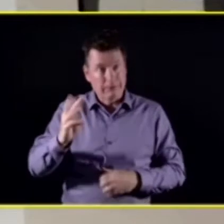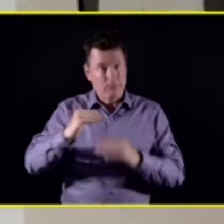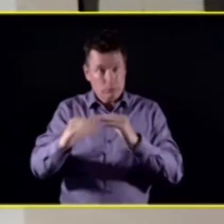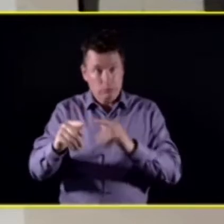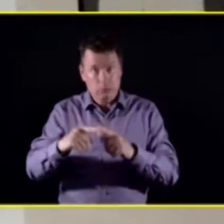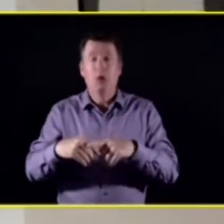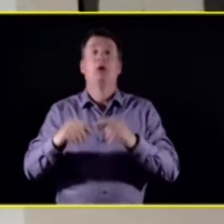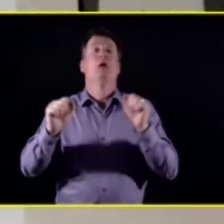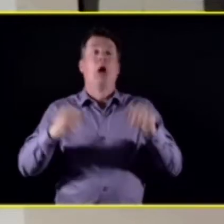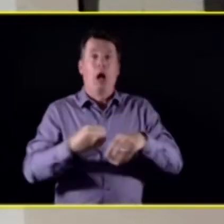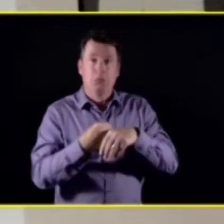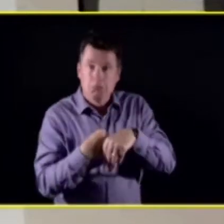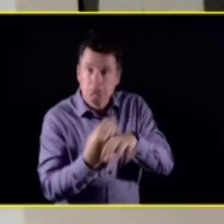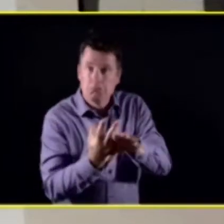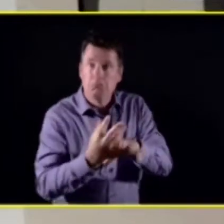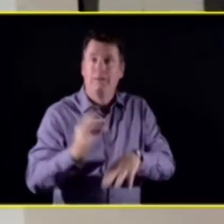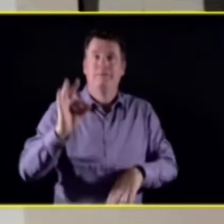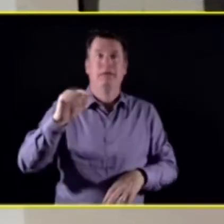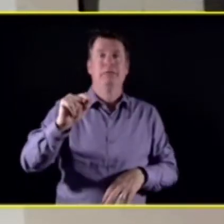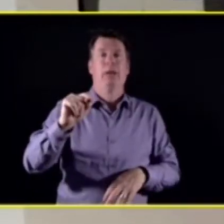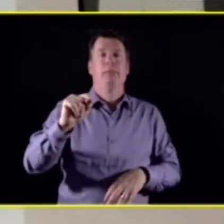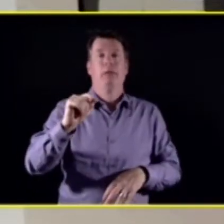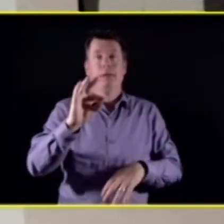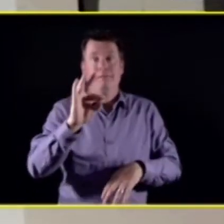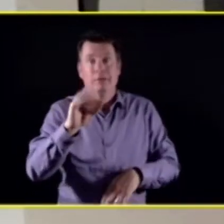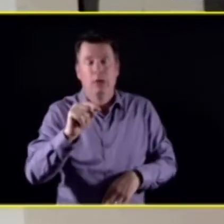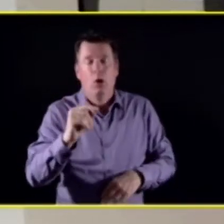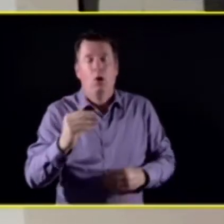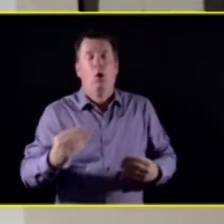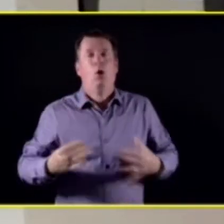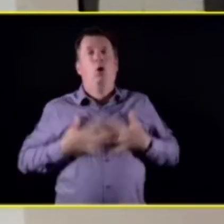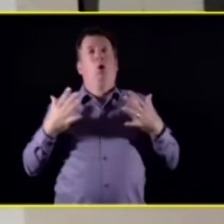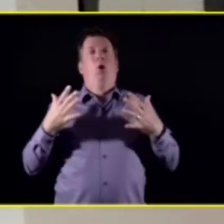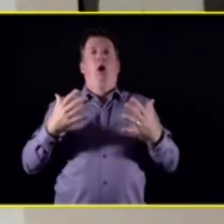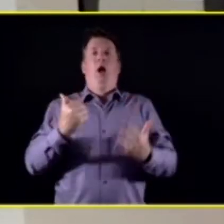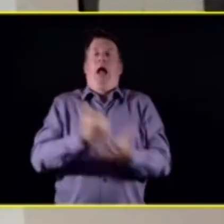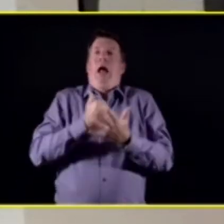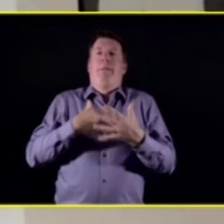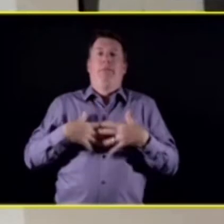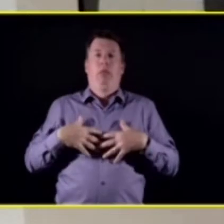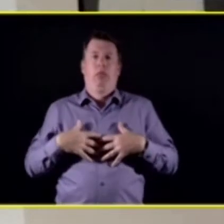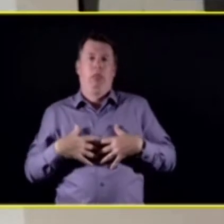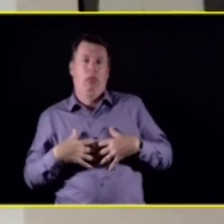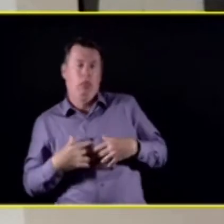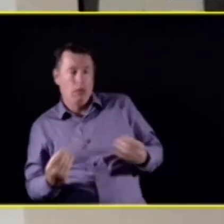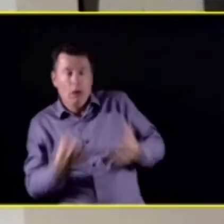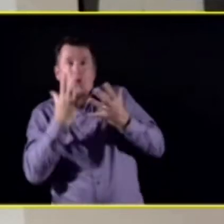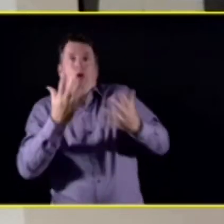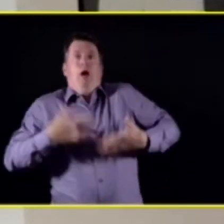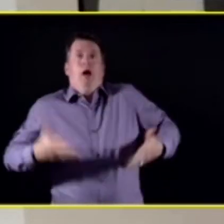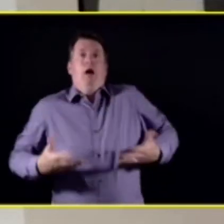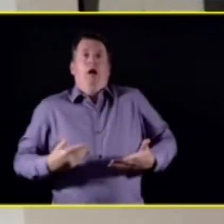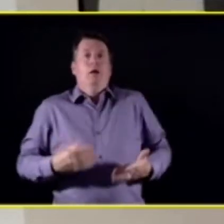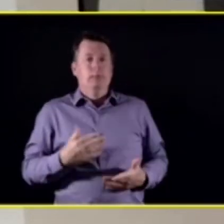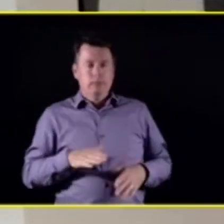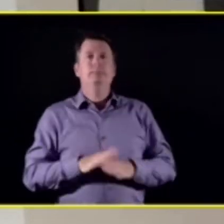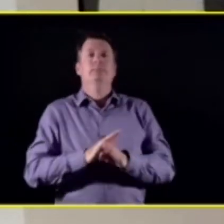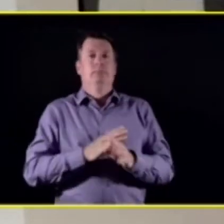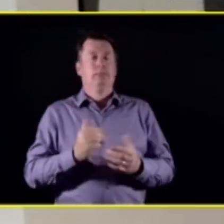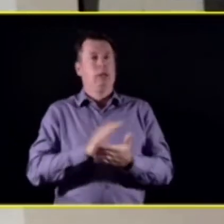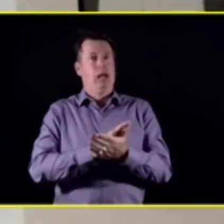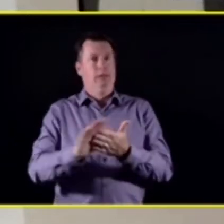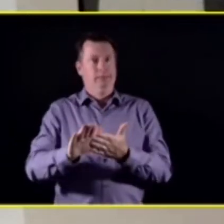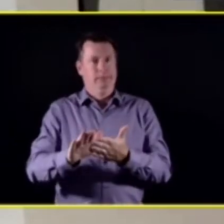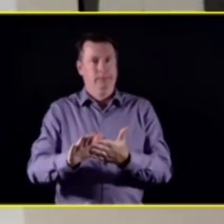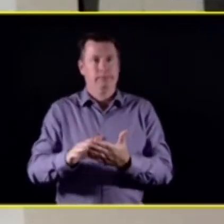was instrumental in my recovery. One son would do the administrative things that I needed done, and the